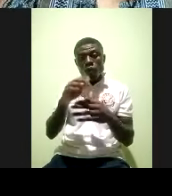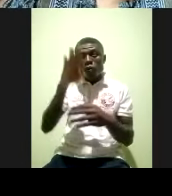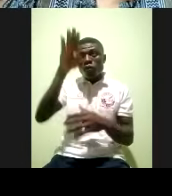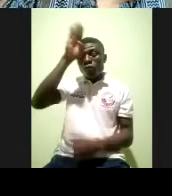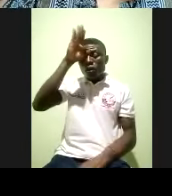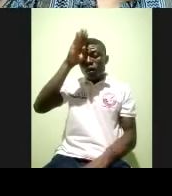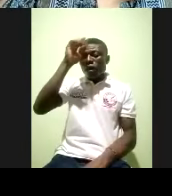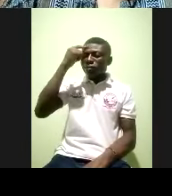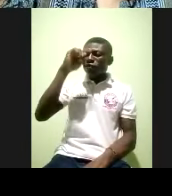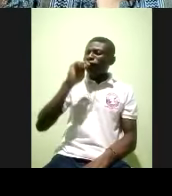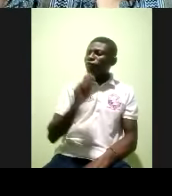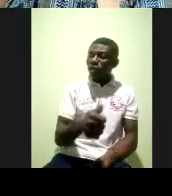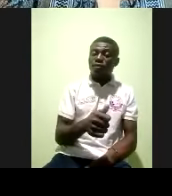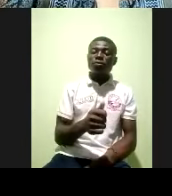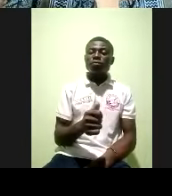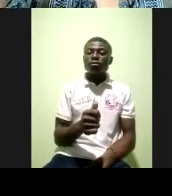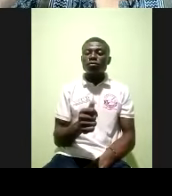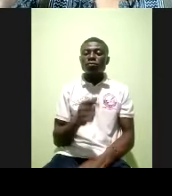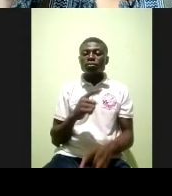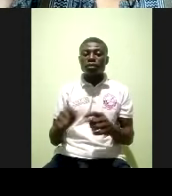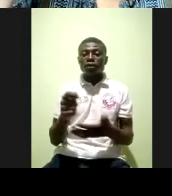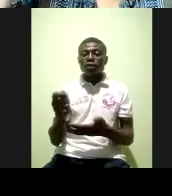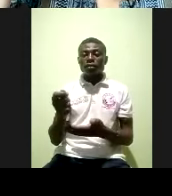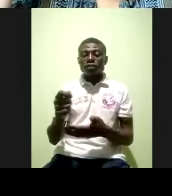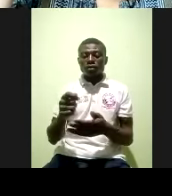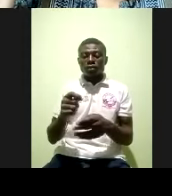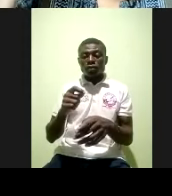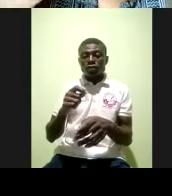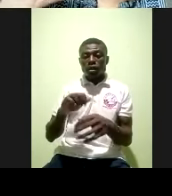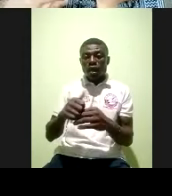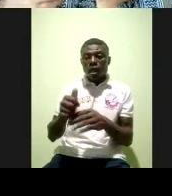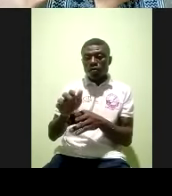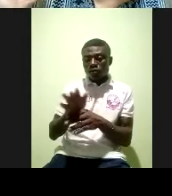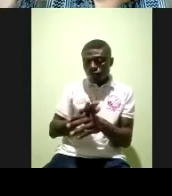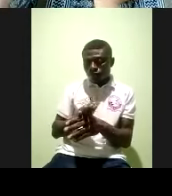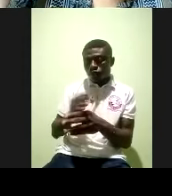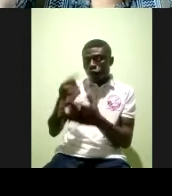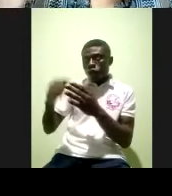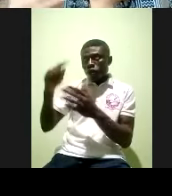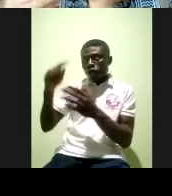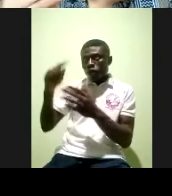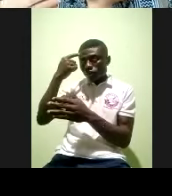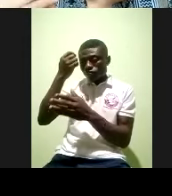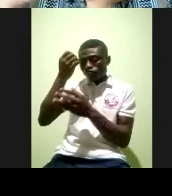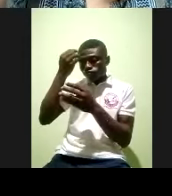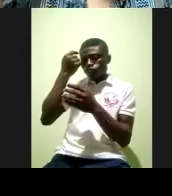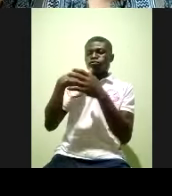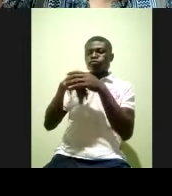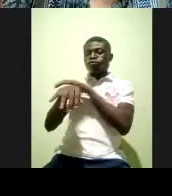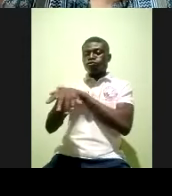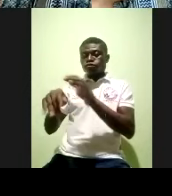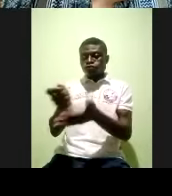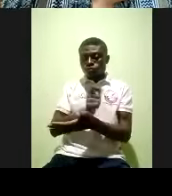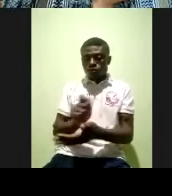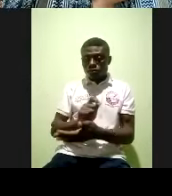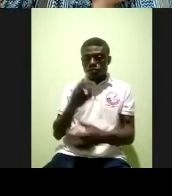too fast, but the speed of transferring that information from their brain to